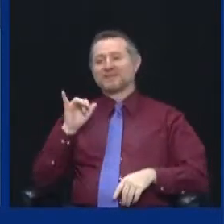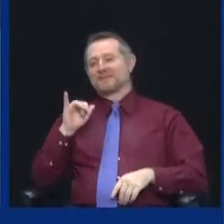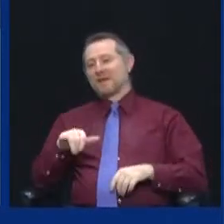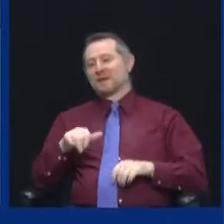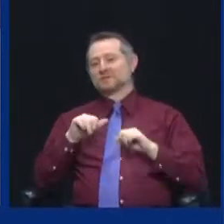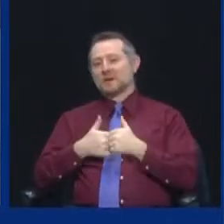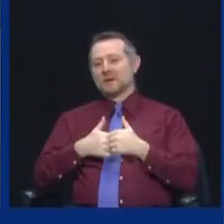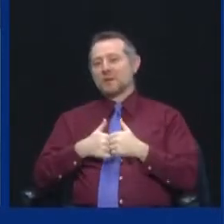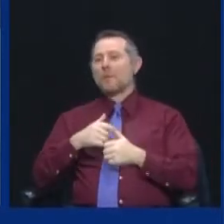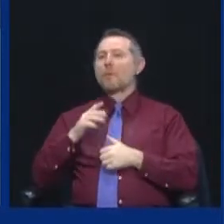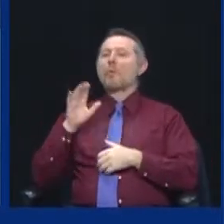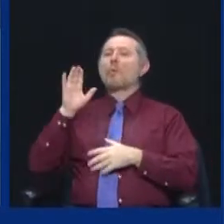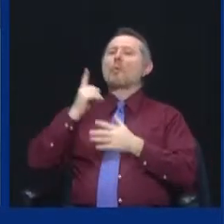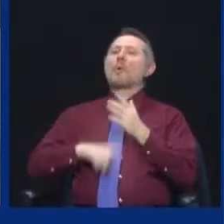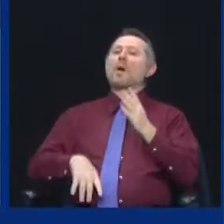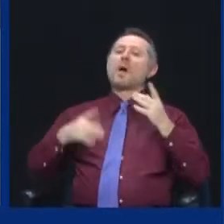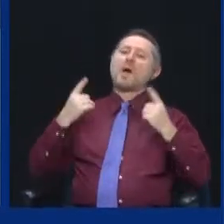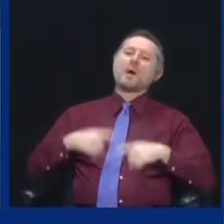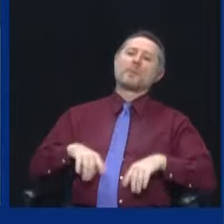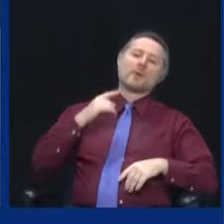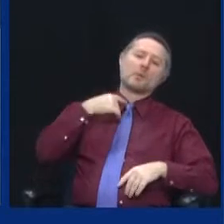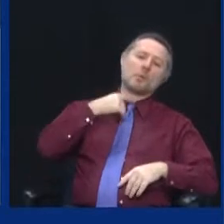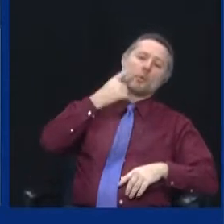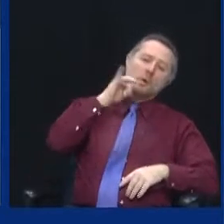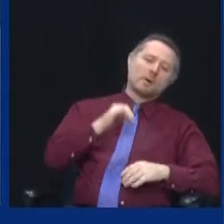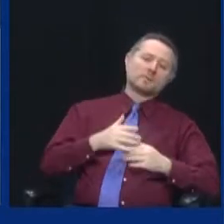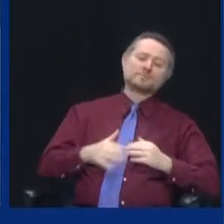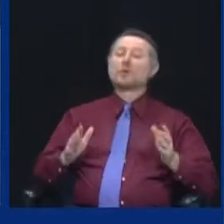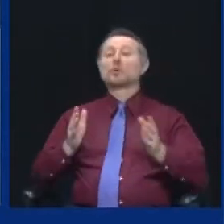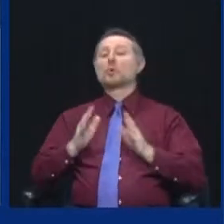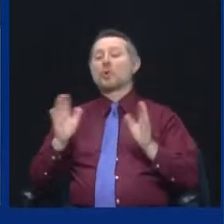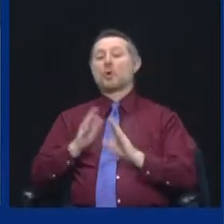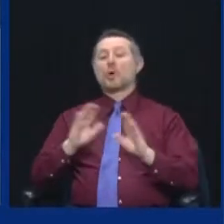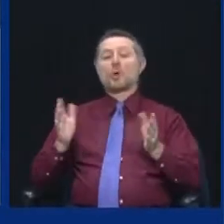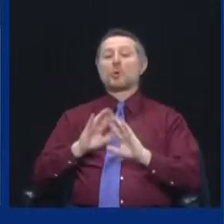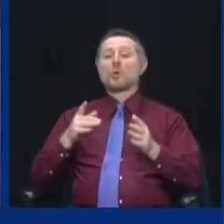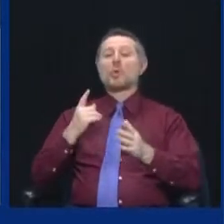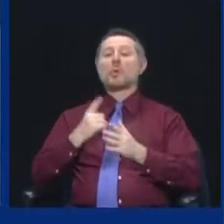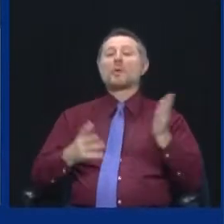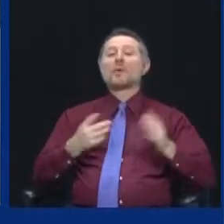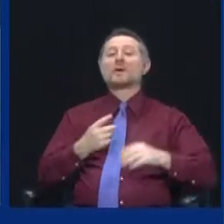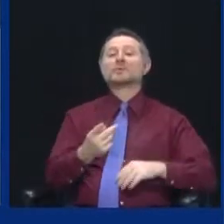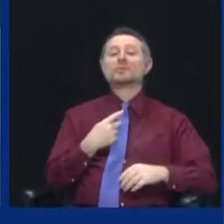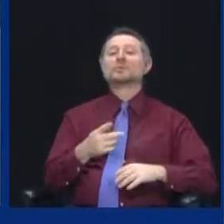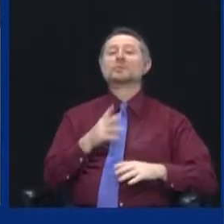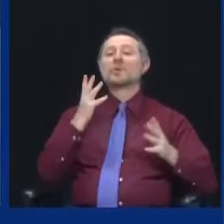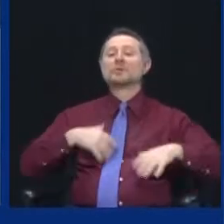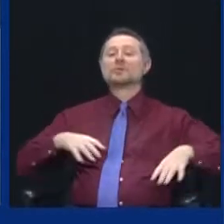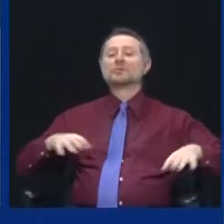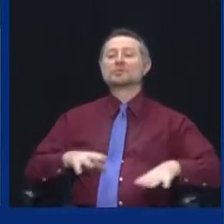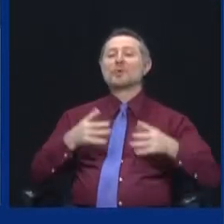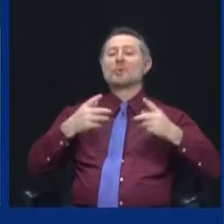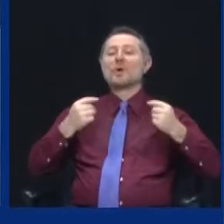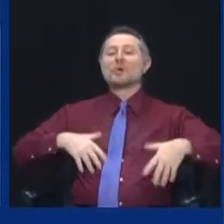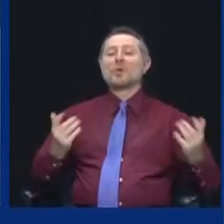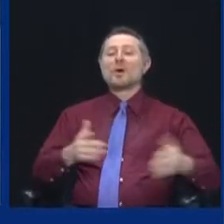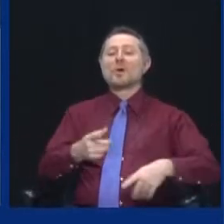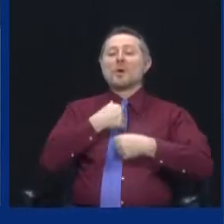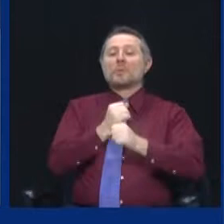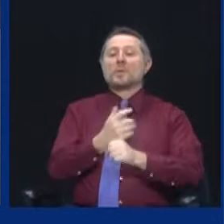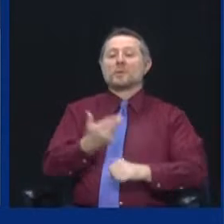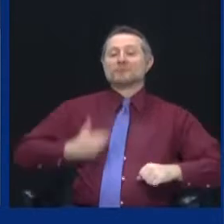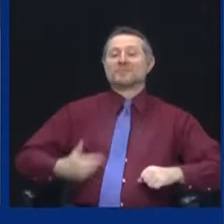what's going to happen? What are we going to be? No. What are we going to make ourselves? What